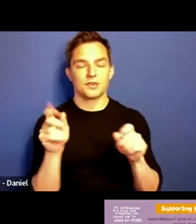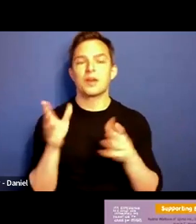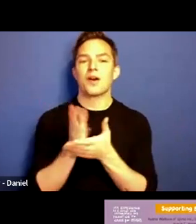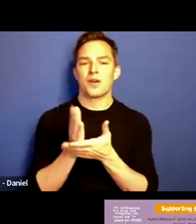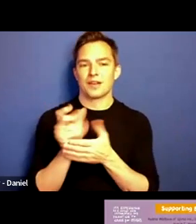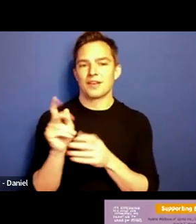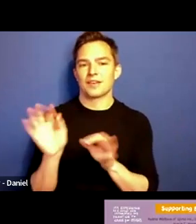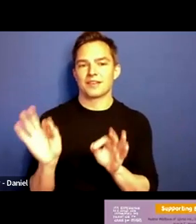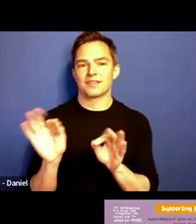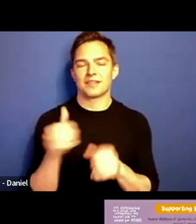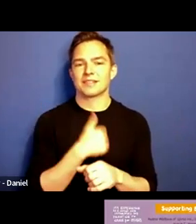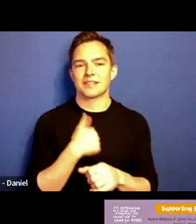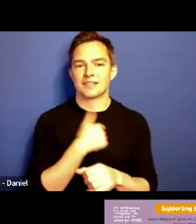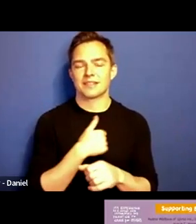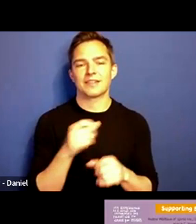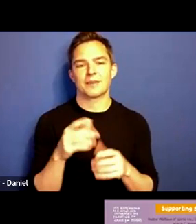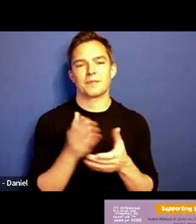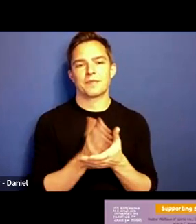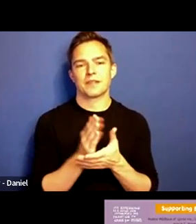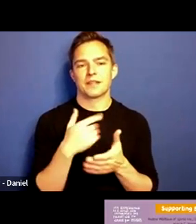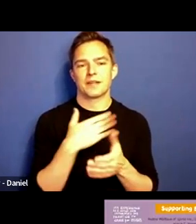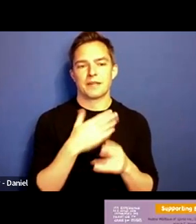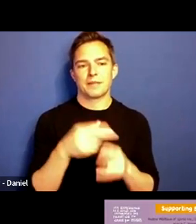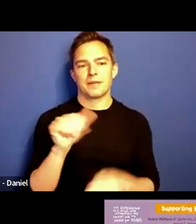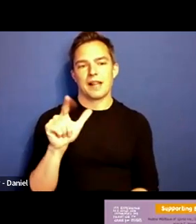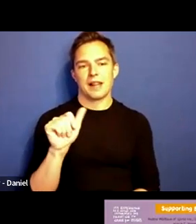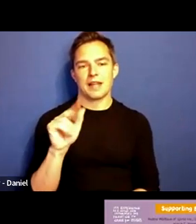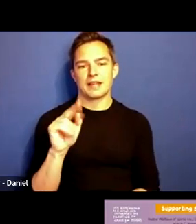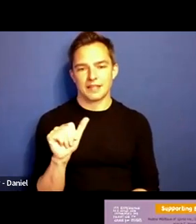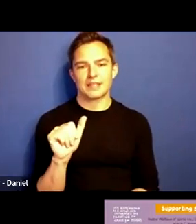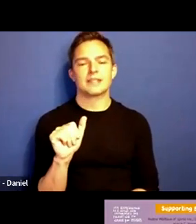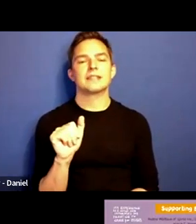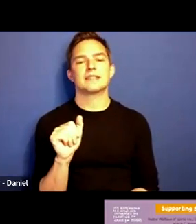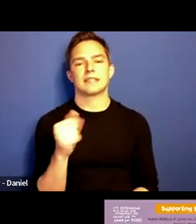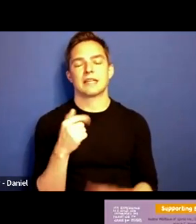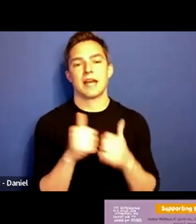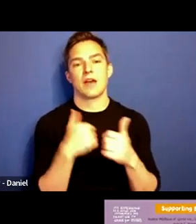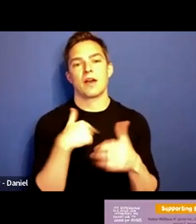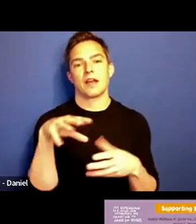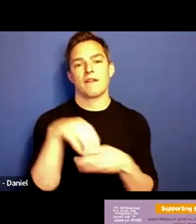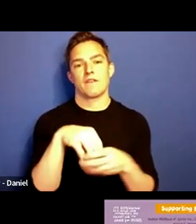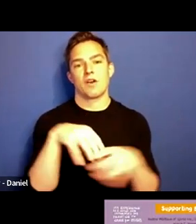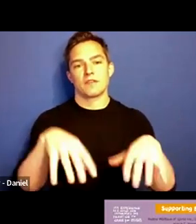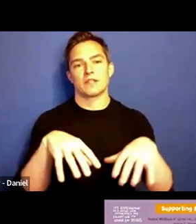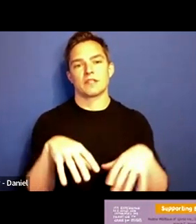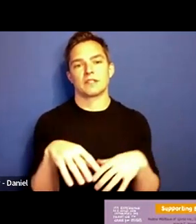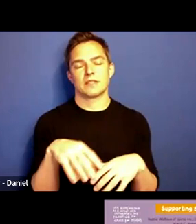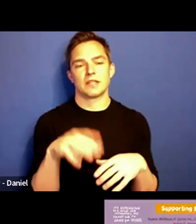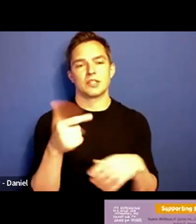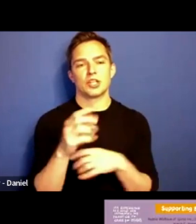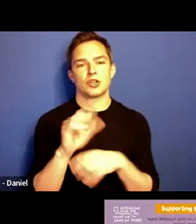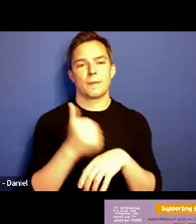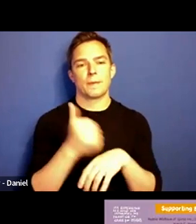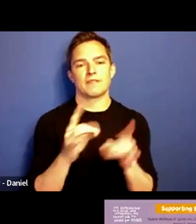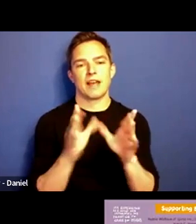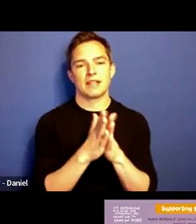Okay. Sorry. As I said, my name is Alana, and how I got involved in gender-based violence, particularly with